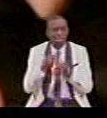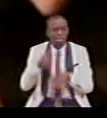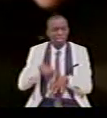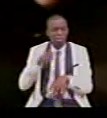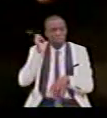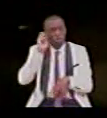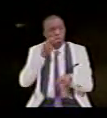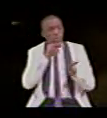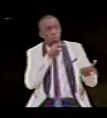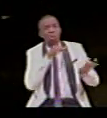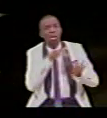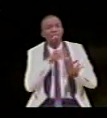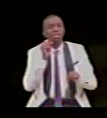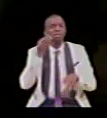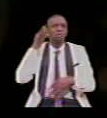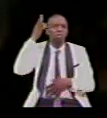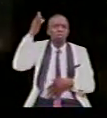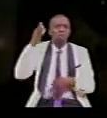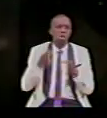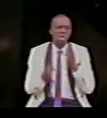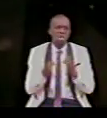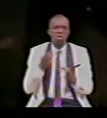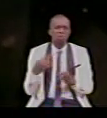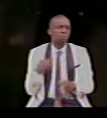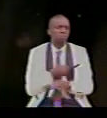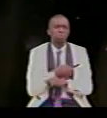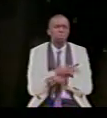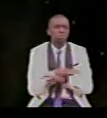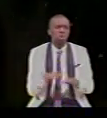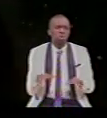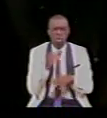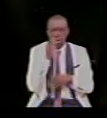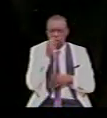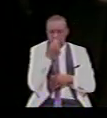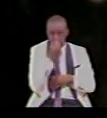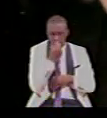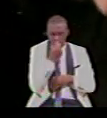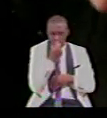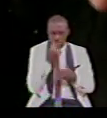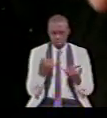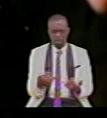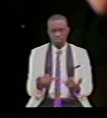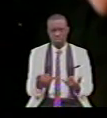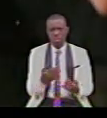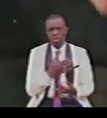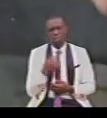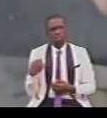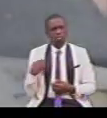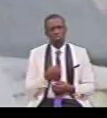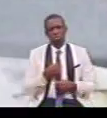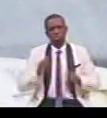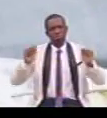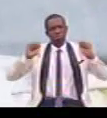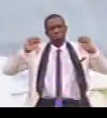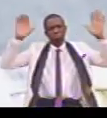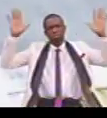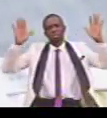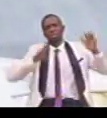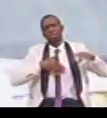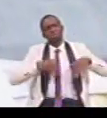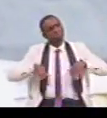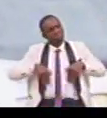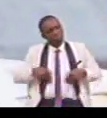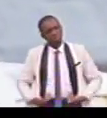then deal whatever comes to us now our shut up our pack up our fold up